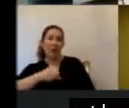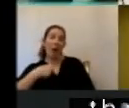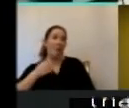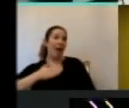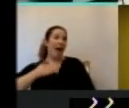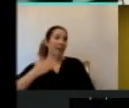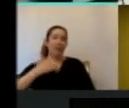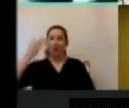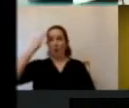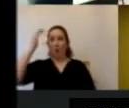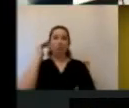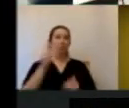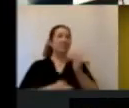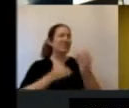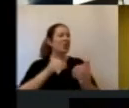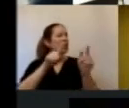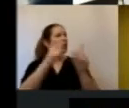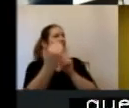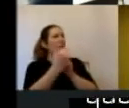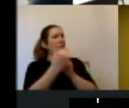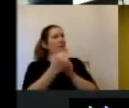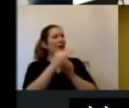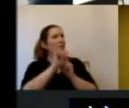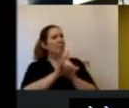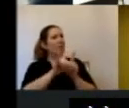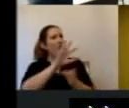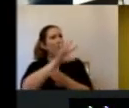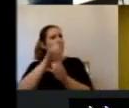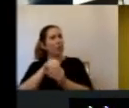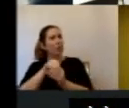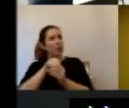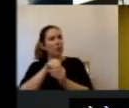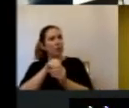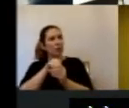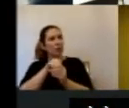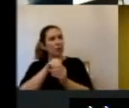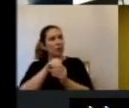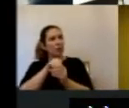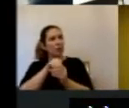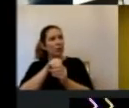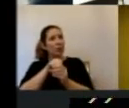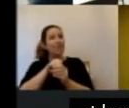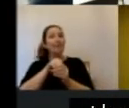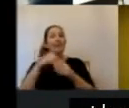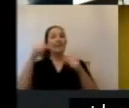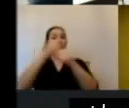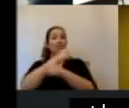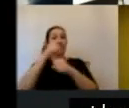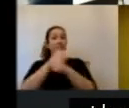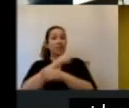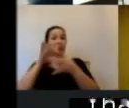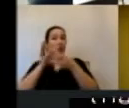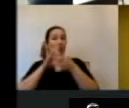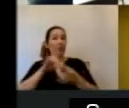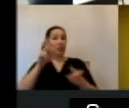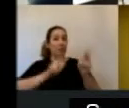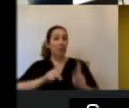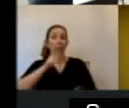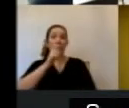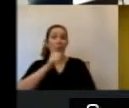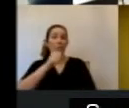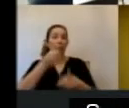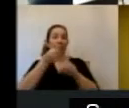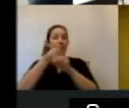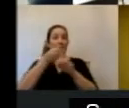a larger percentage of people who would benefit, not to mention if people want to foresee a